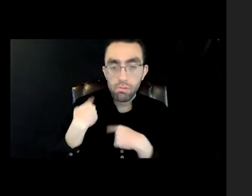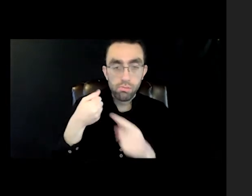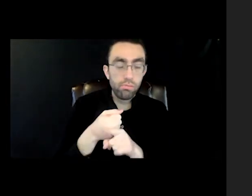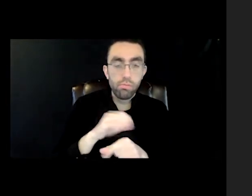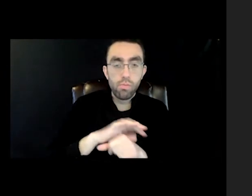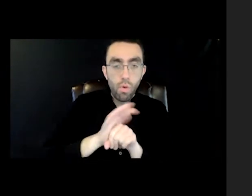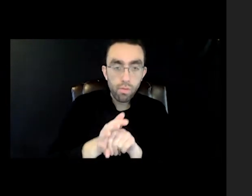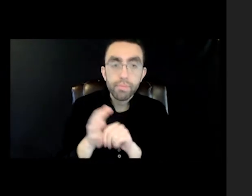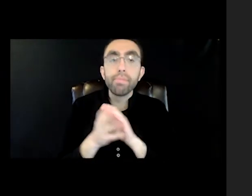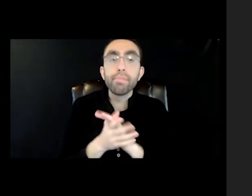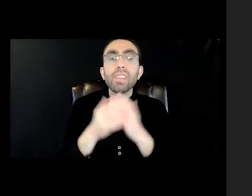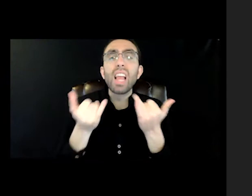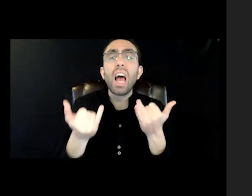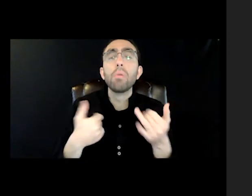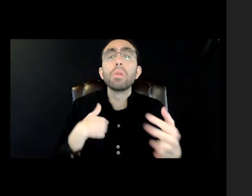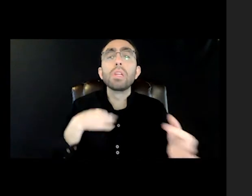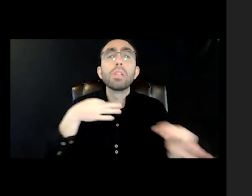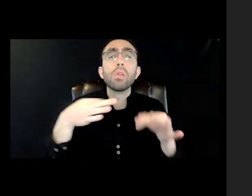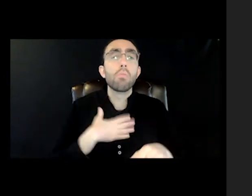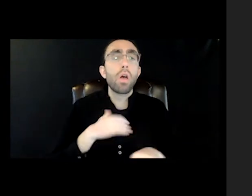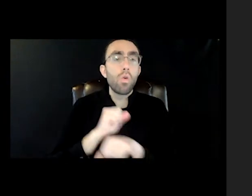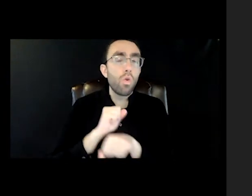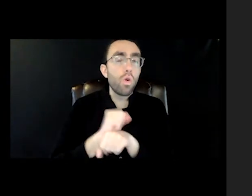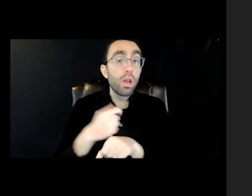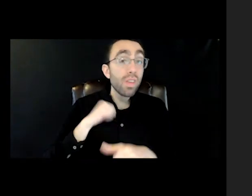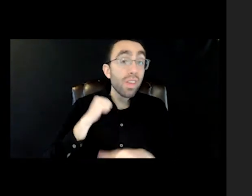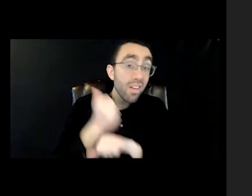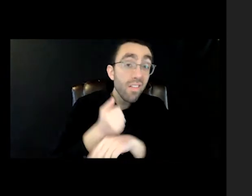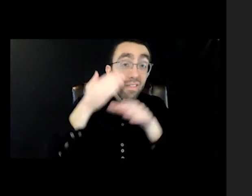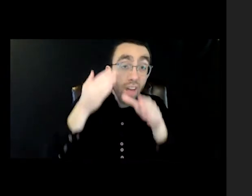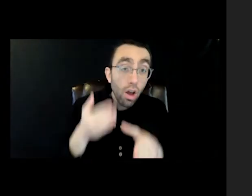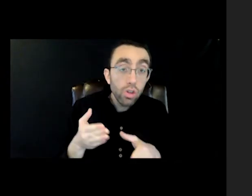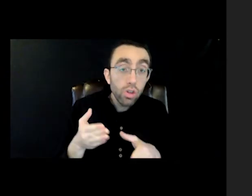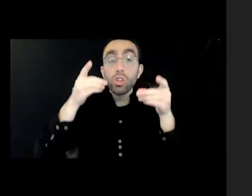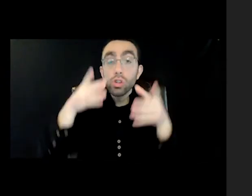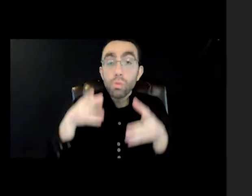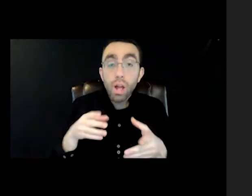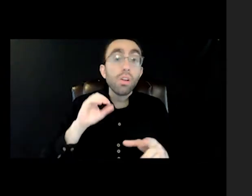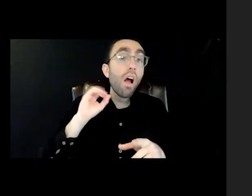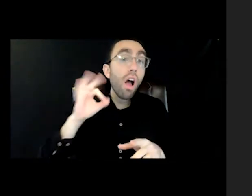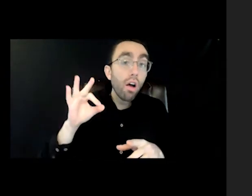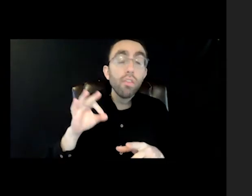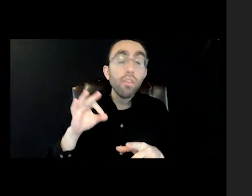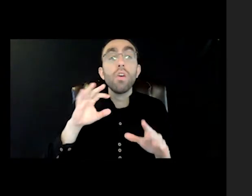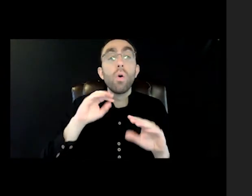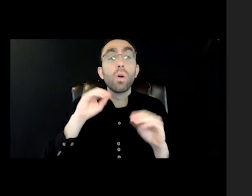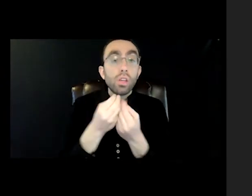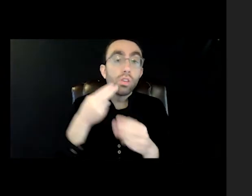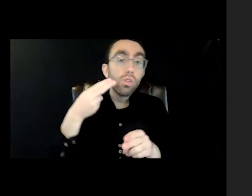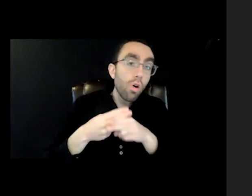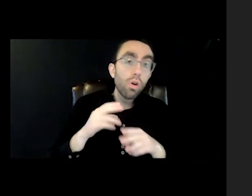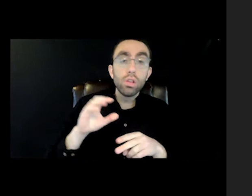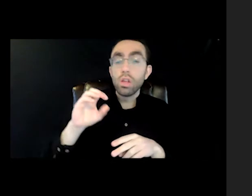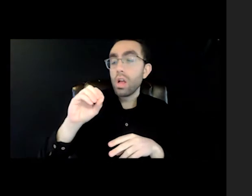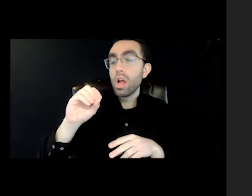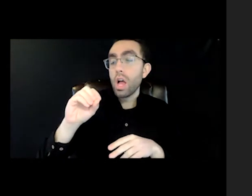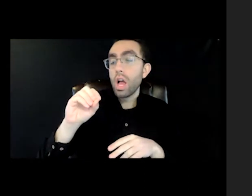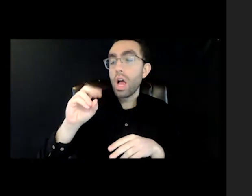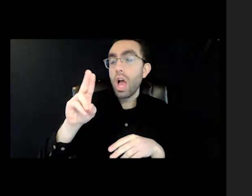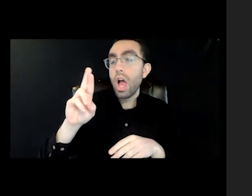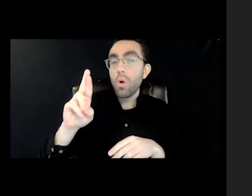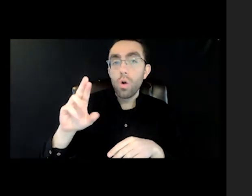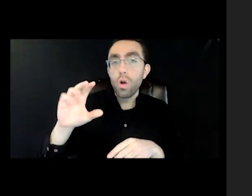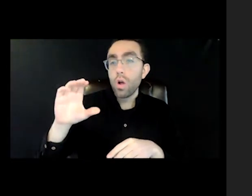And I'll dive a bit into the work that I do. So I am the founder and creative director of a storytelling